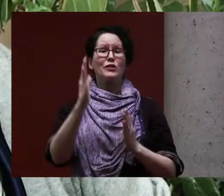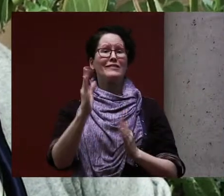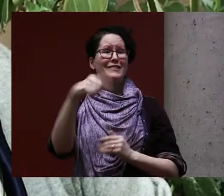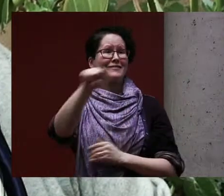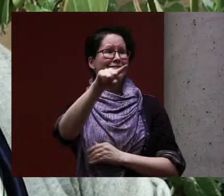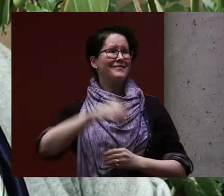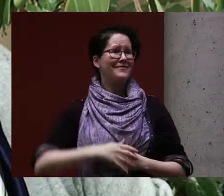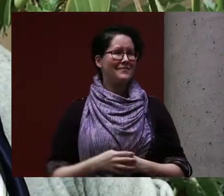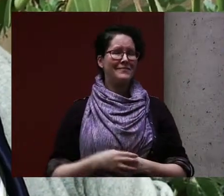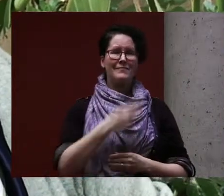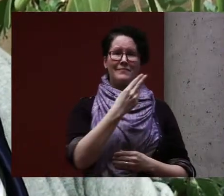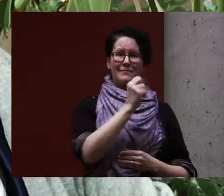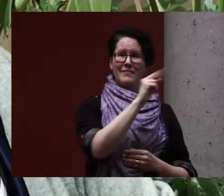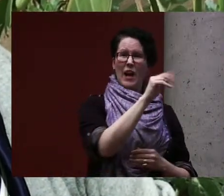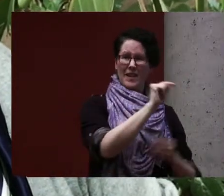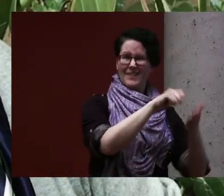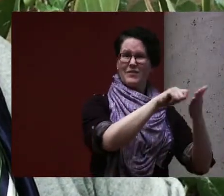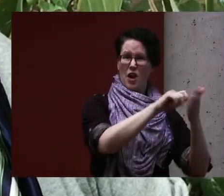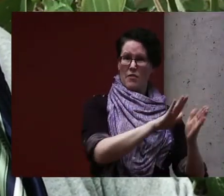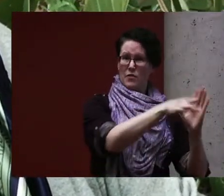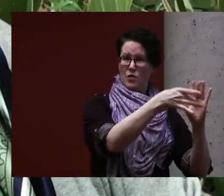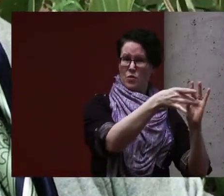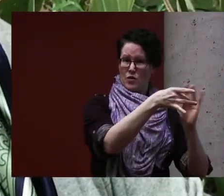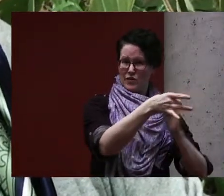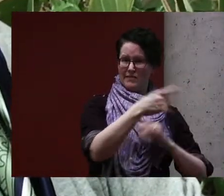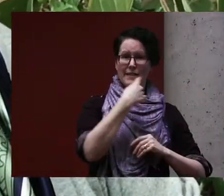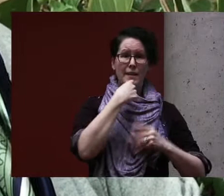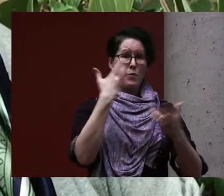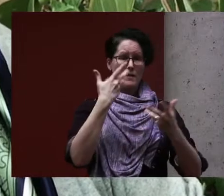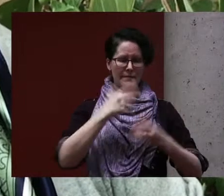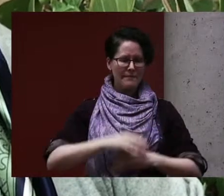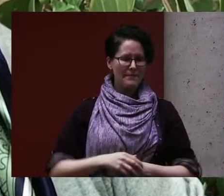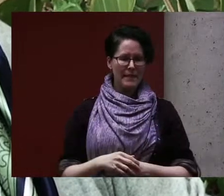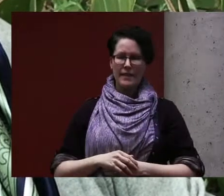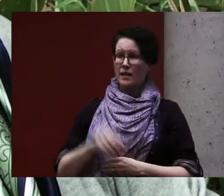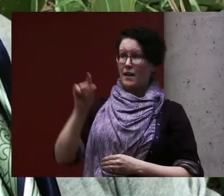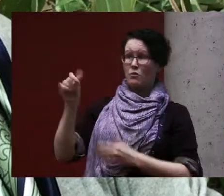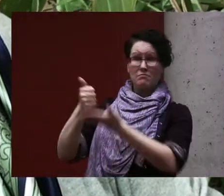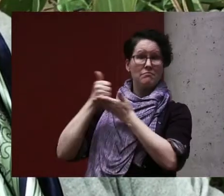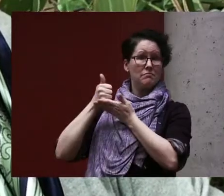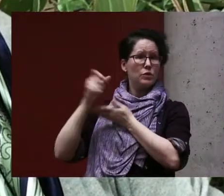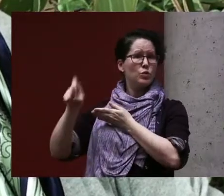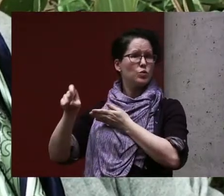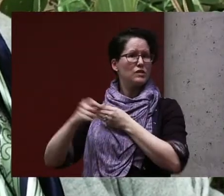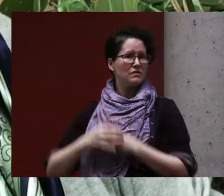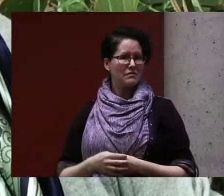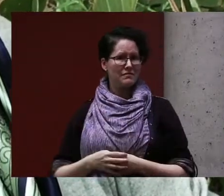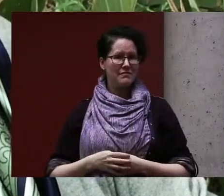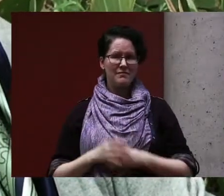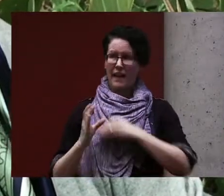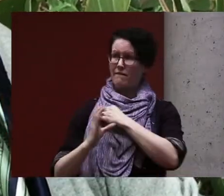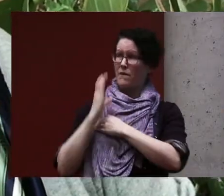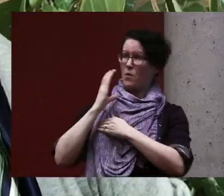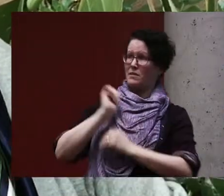Harriet's words, the government should pay for the help that we need, and it should not force us to give